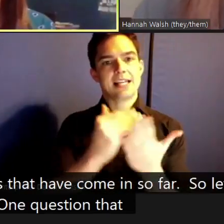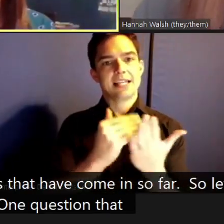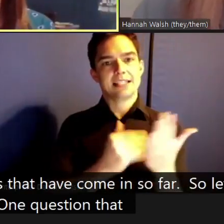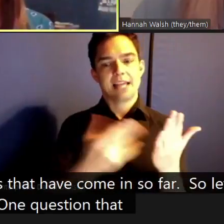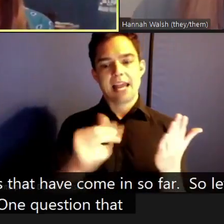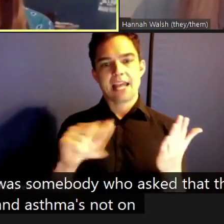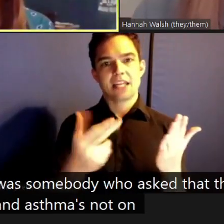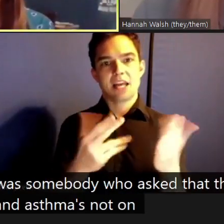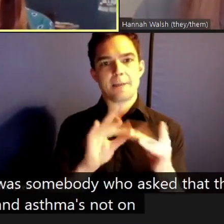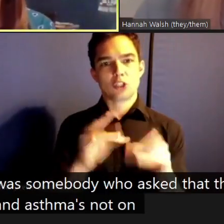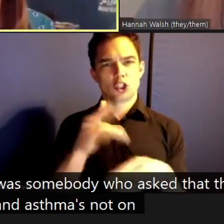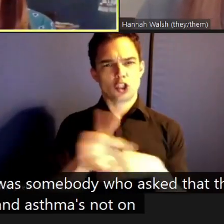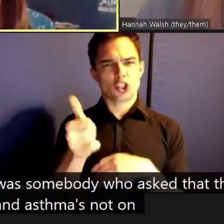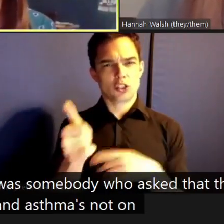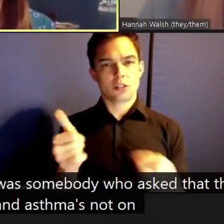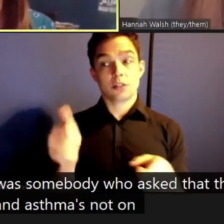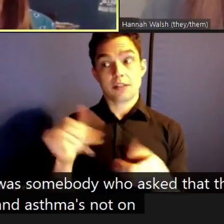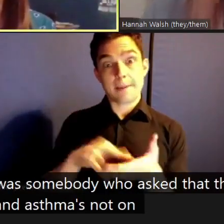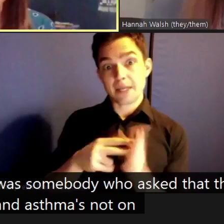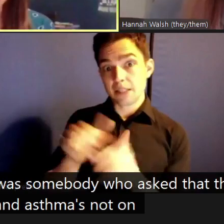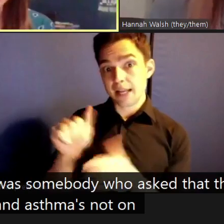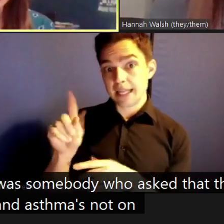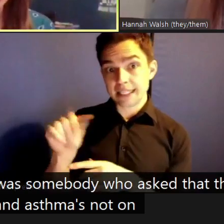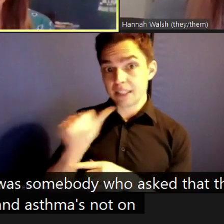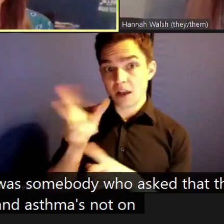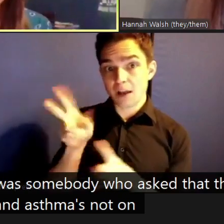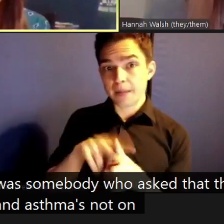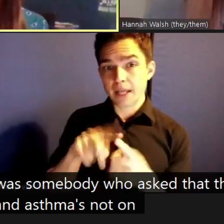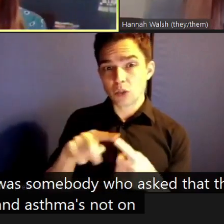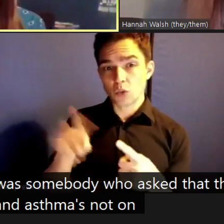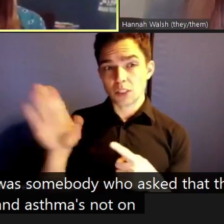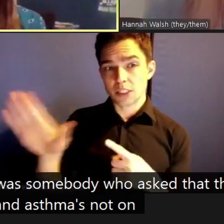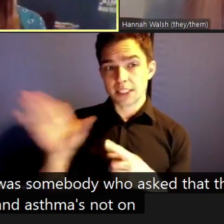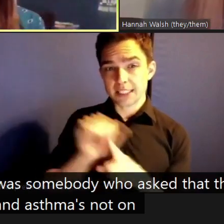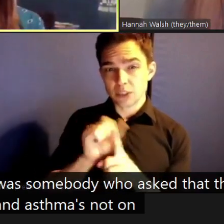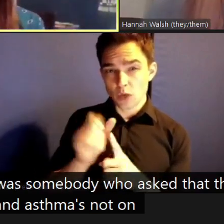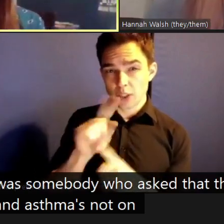So the question was, does that mean that the ADA doesn't apply to his situation?